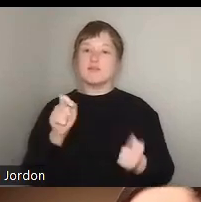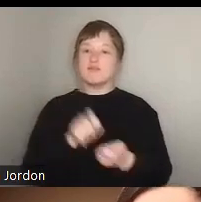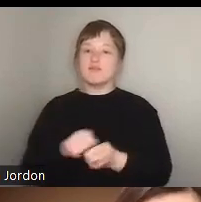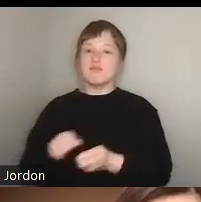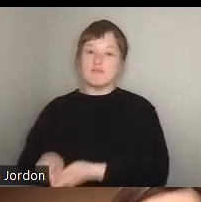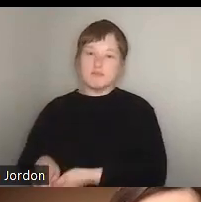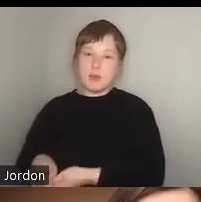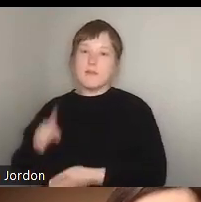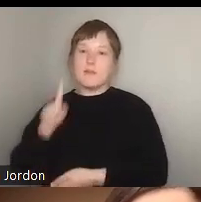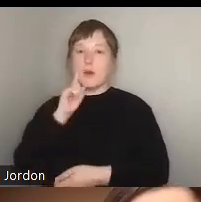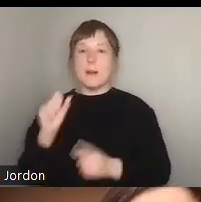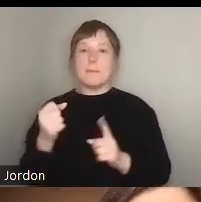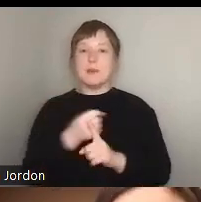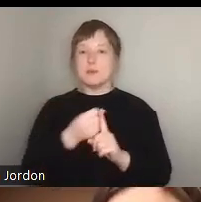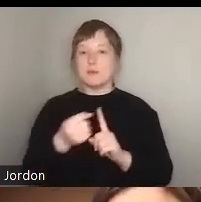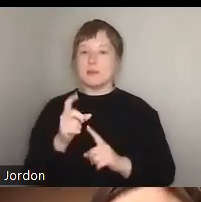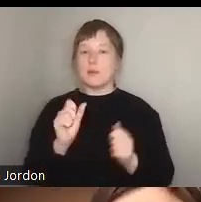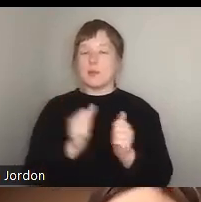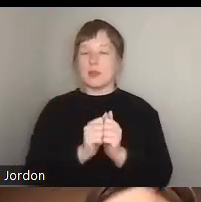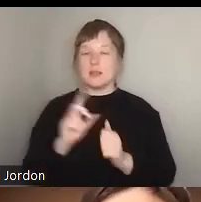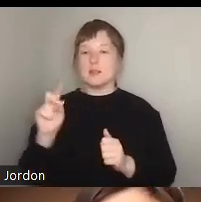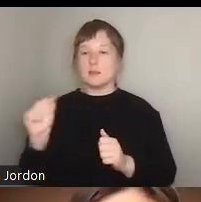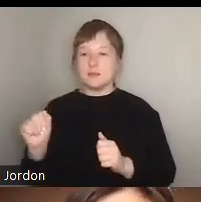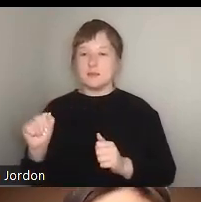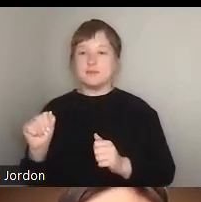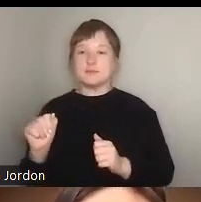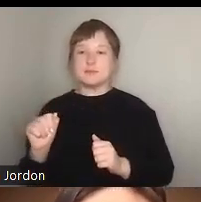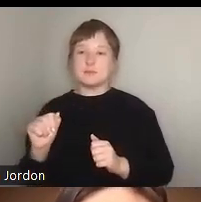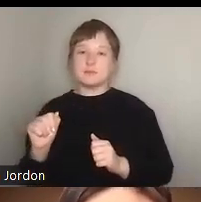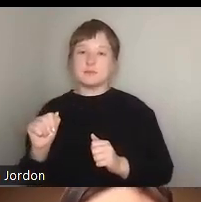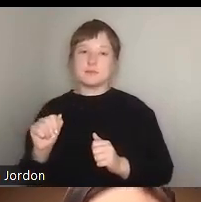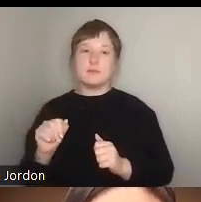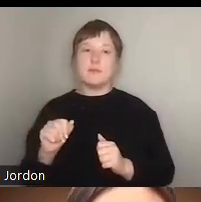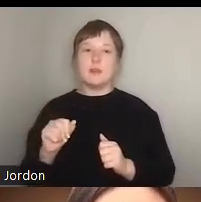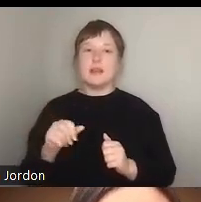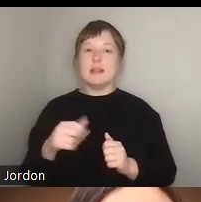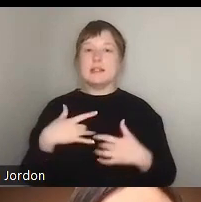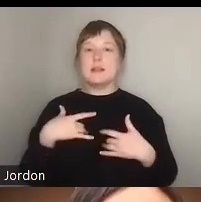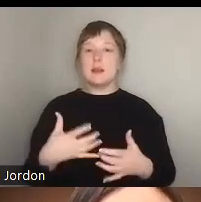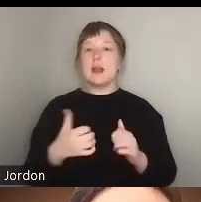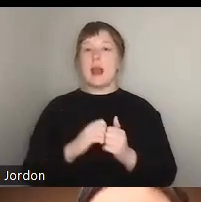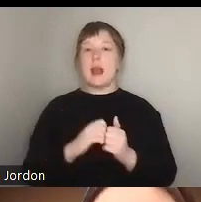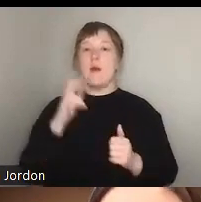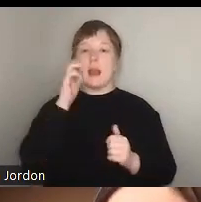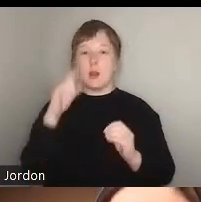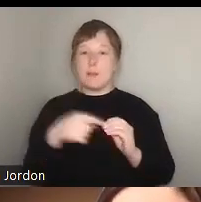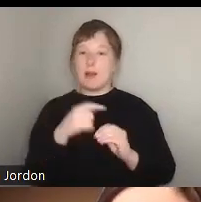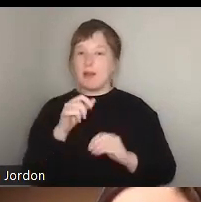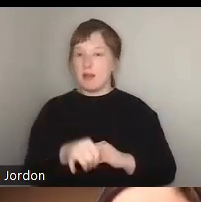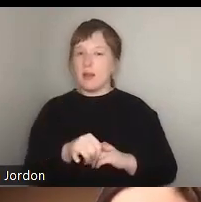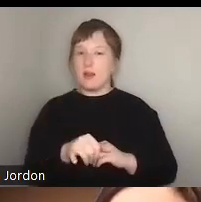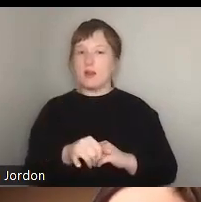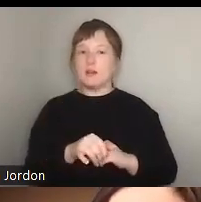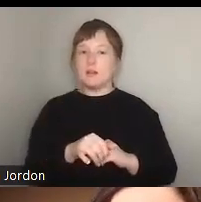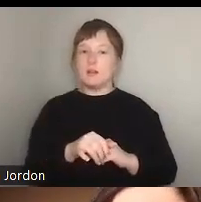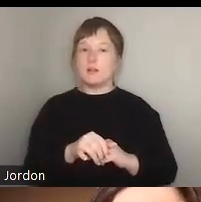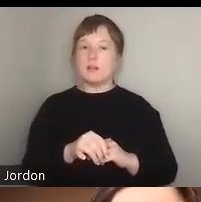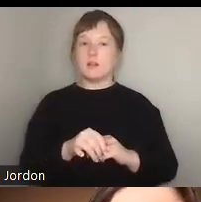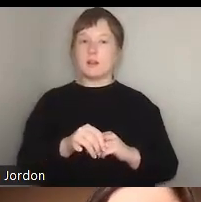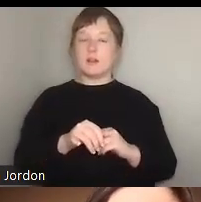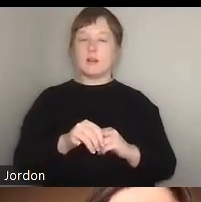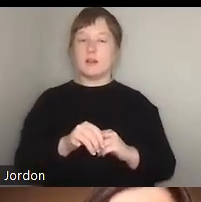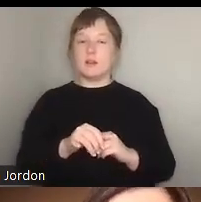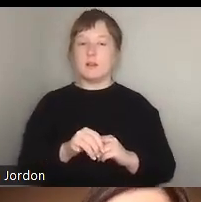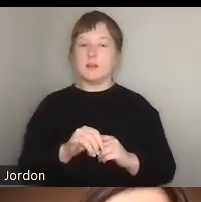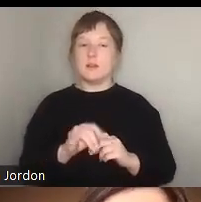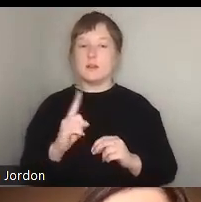to abuse and people with disabilities that aren't easily found, I think, in other situations. This is typically how I hear about them. So there's some